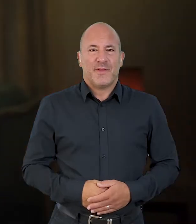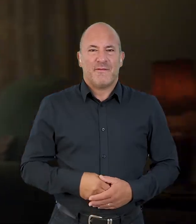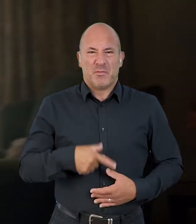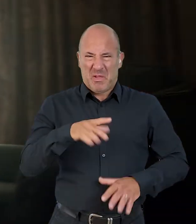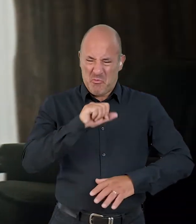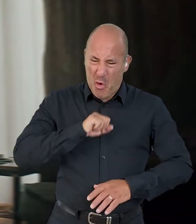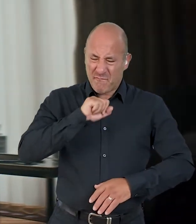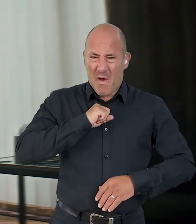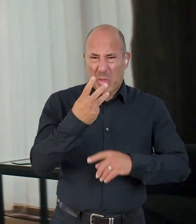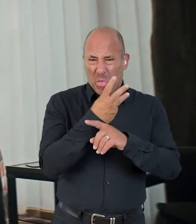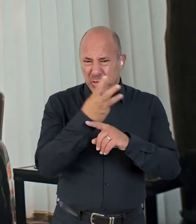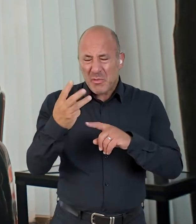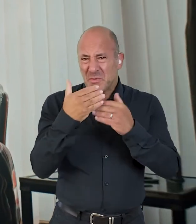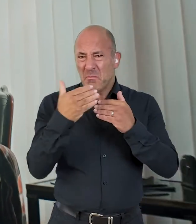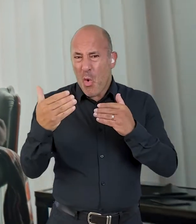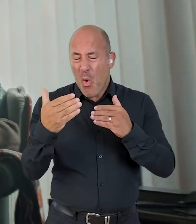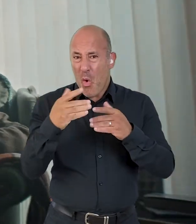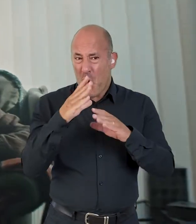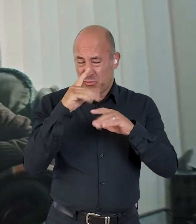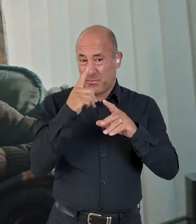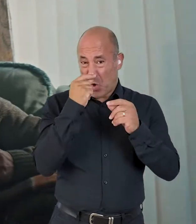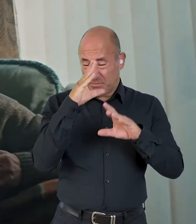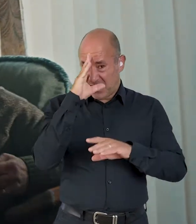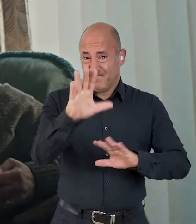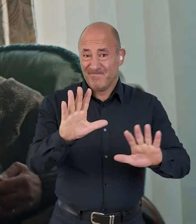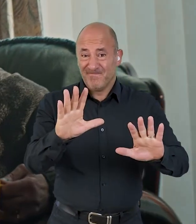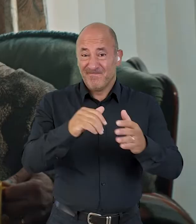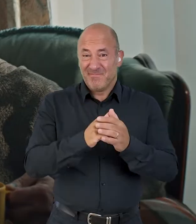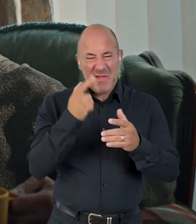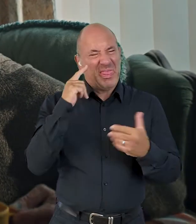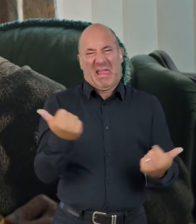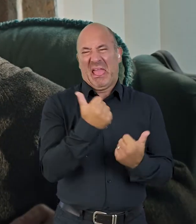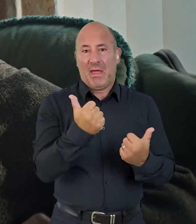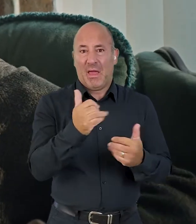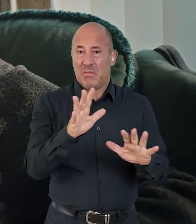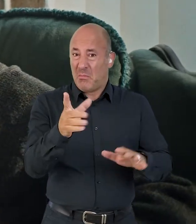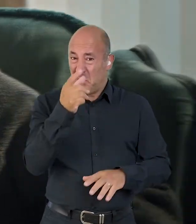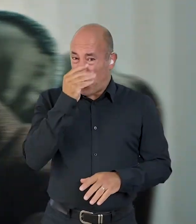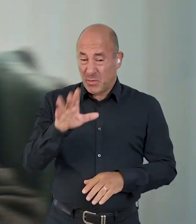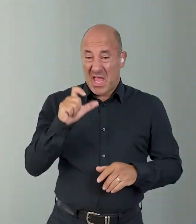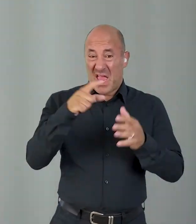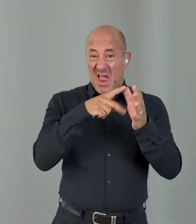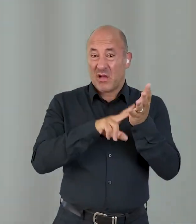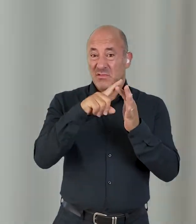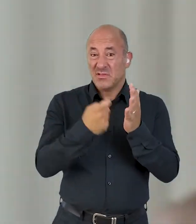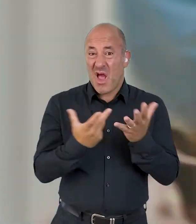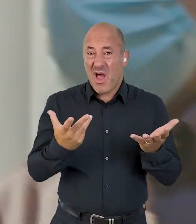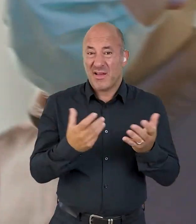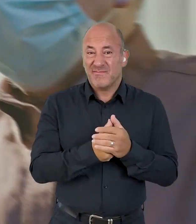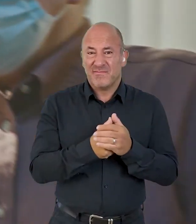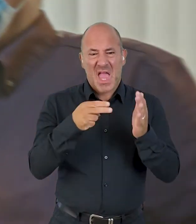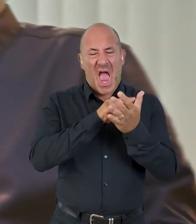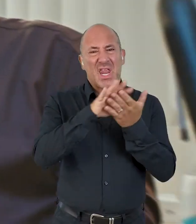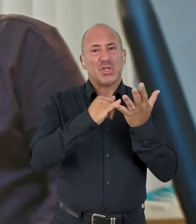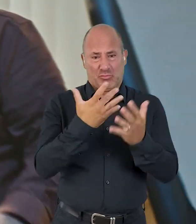If you've had a cough for 3 weeks or more, it could be a warning sign. It's probably nothing serious, but it could be a sign of cancer.